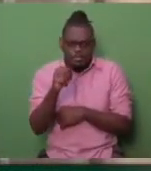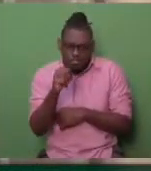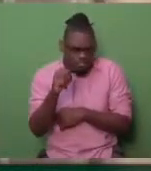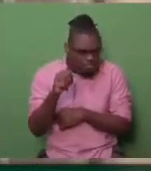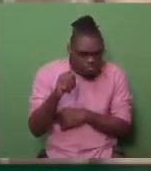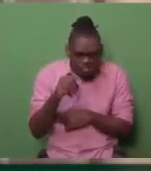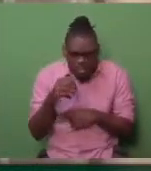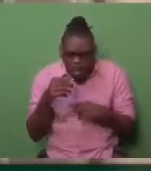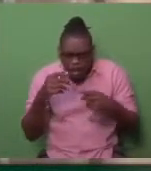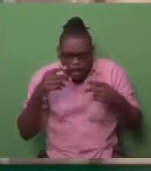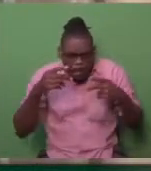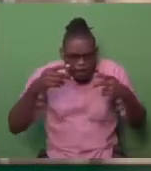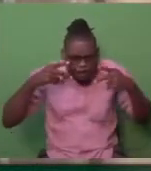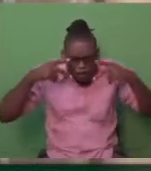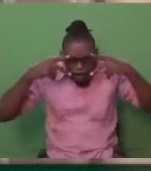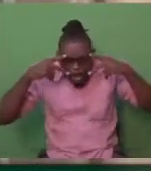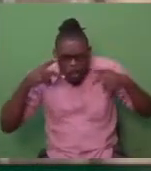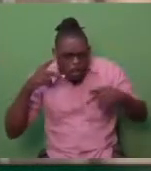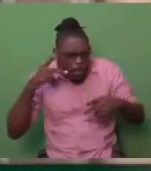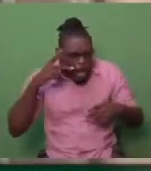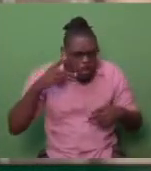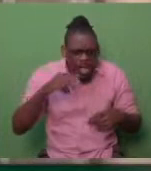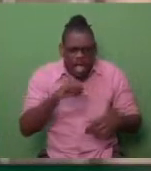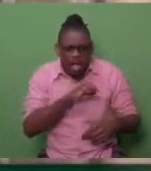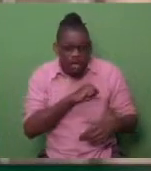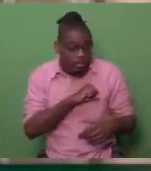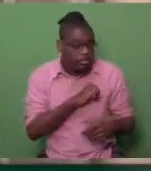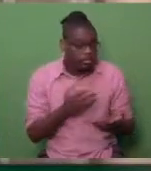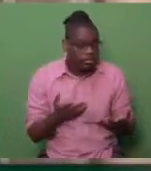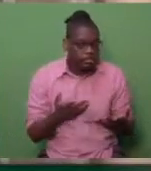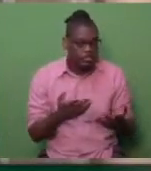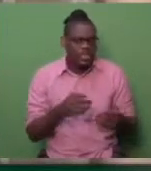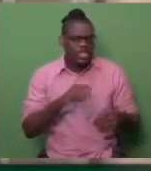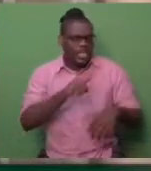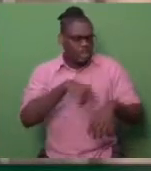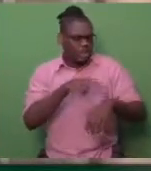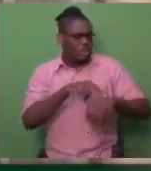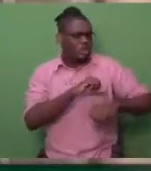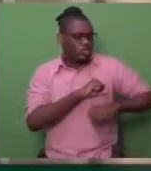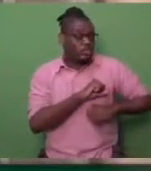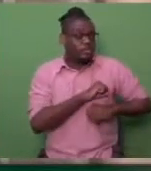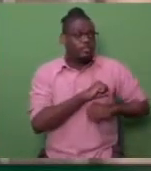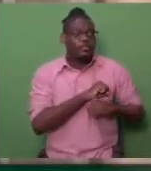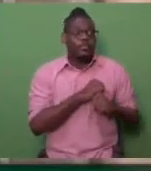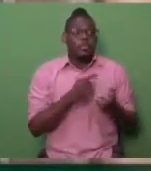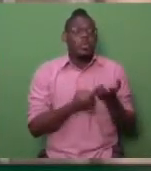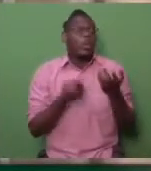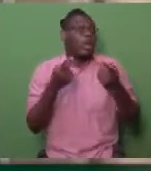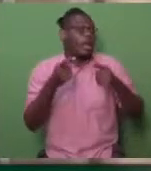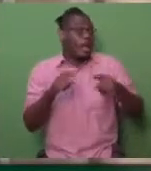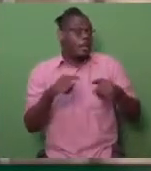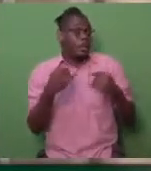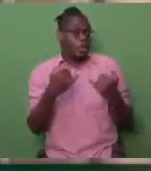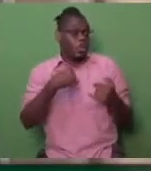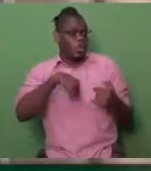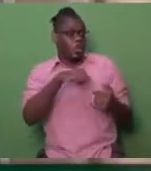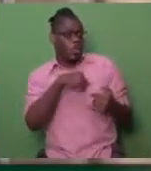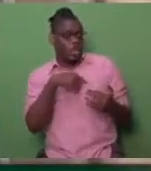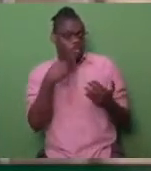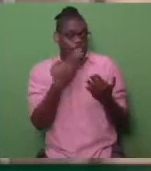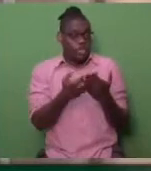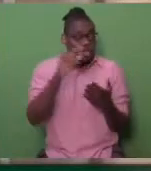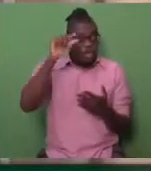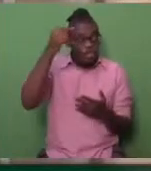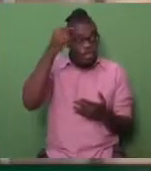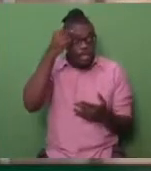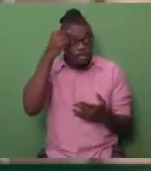some of their own members. That is why we came, when we went into government, when all those records came to us, we said, we came here and we